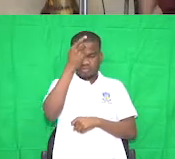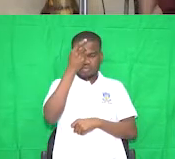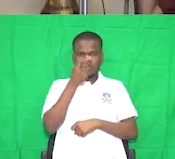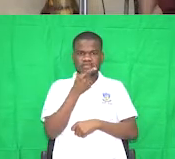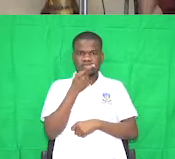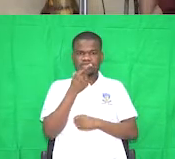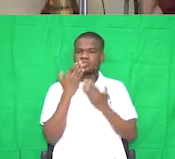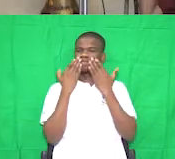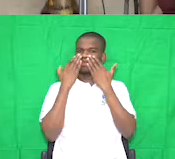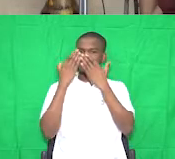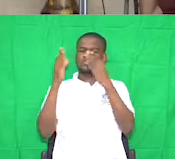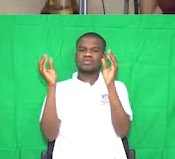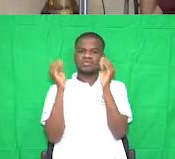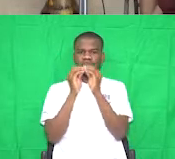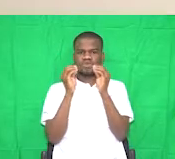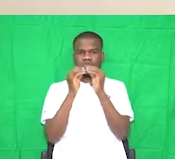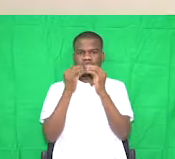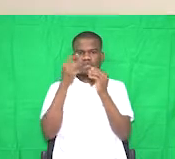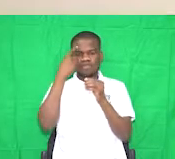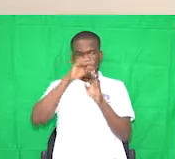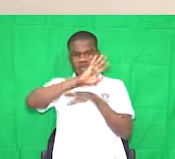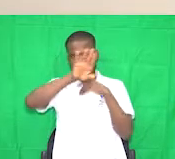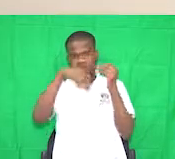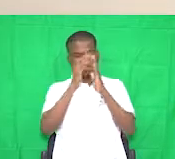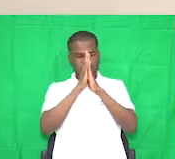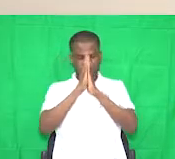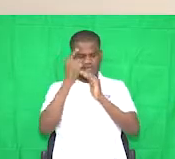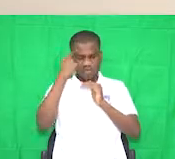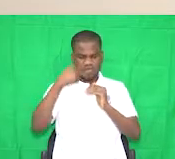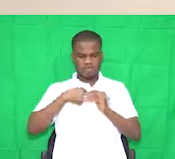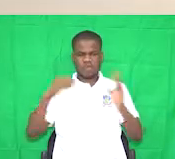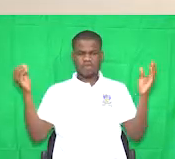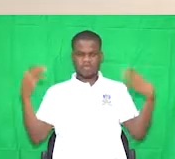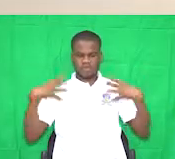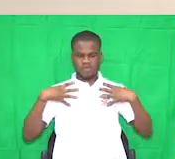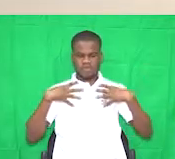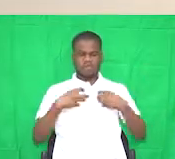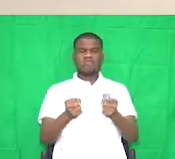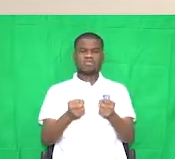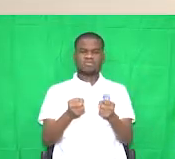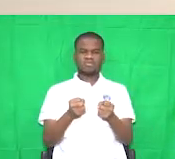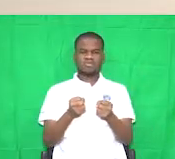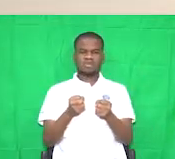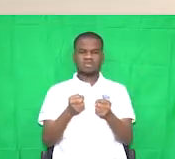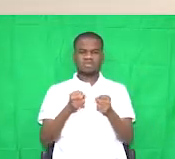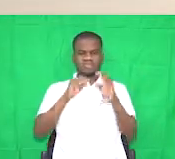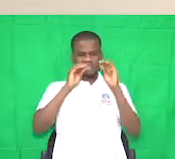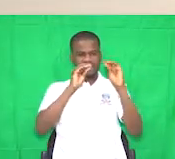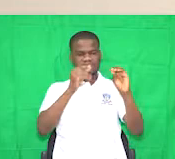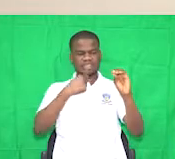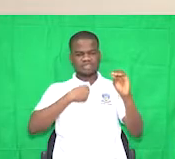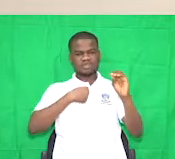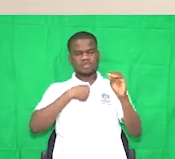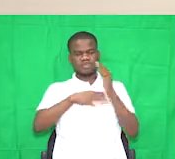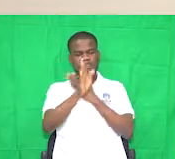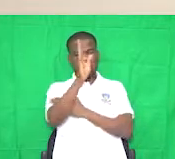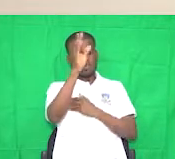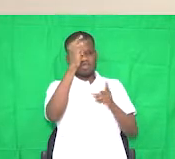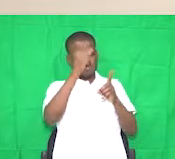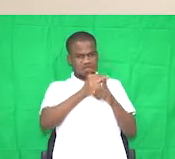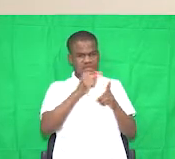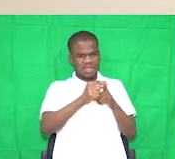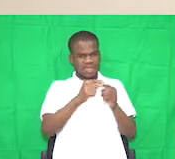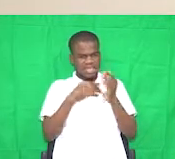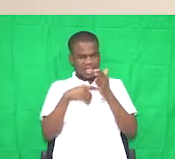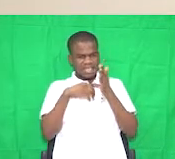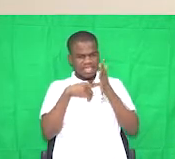parents, my prayer warriors, my preachers, you pray for me, teach me the word of God,